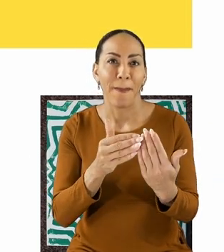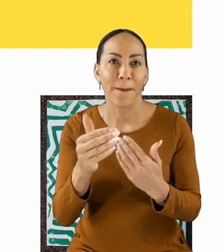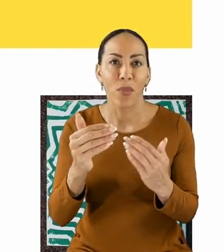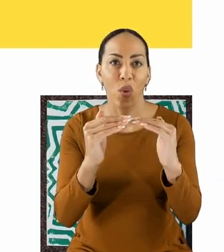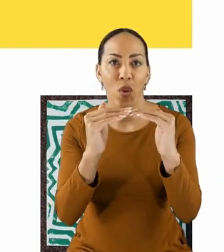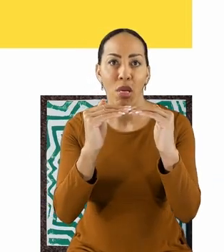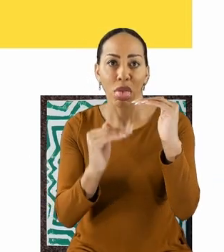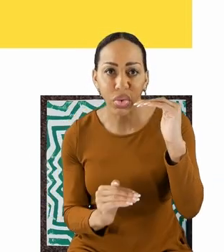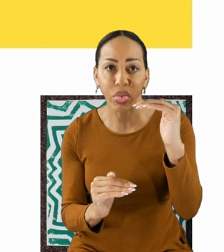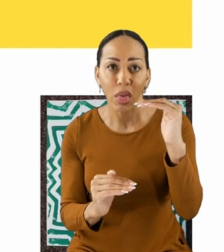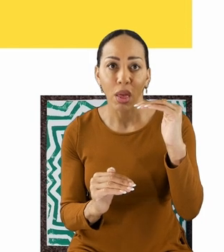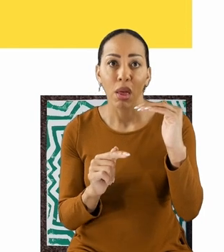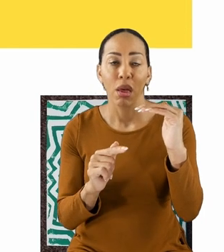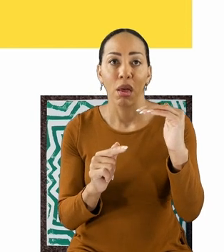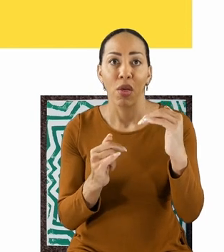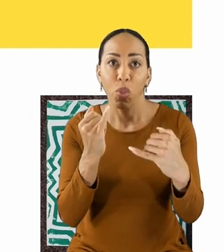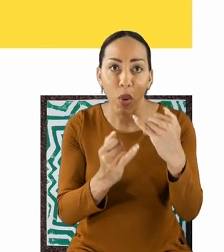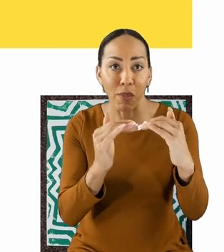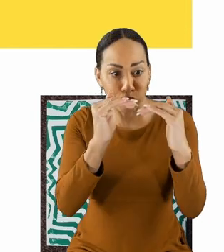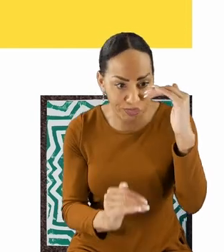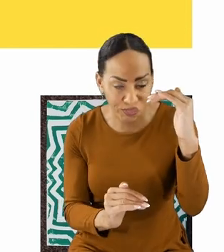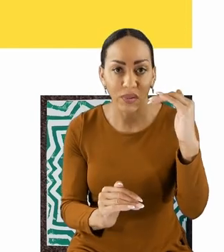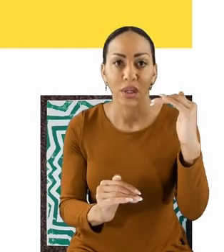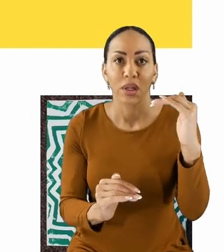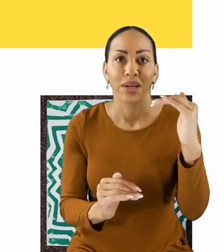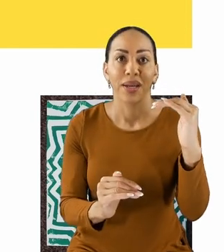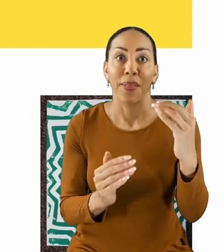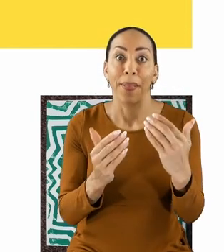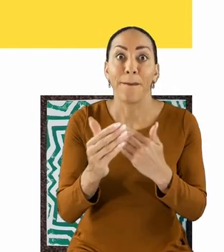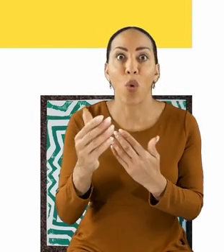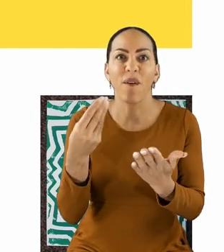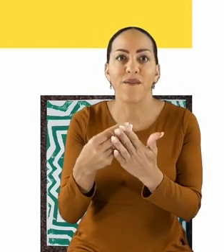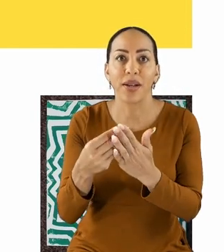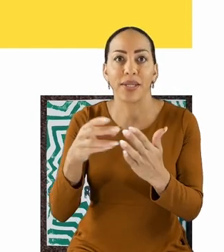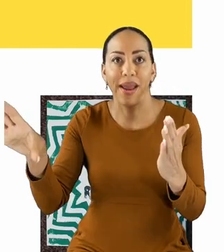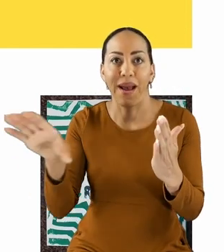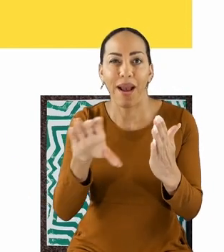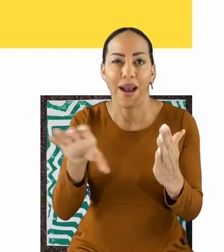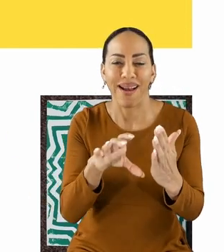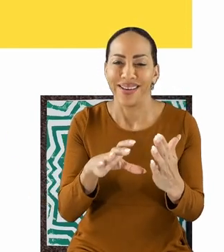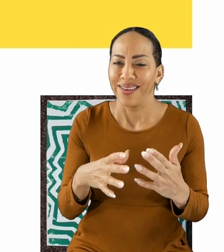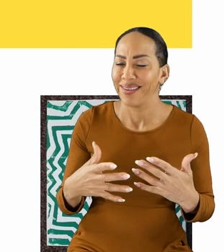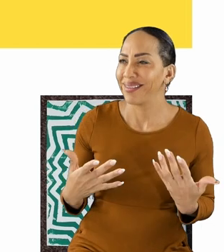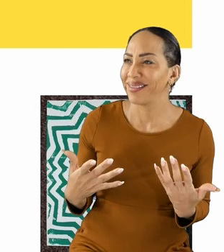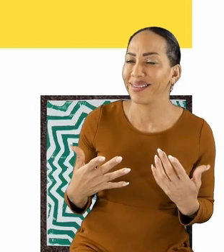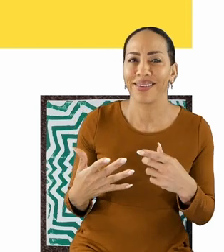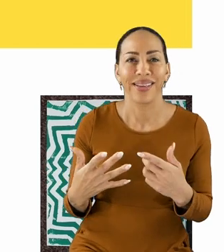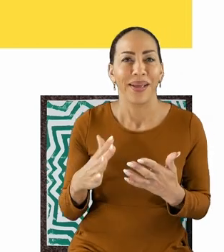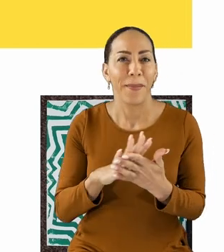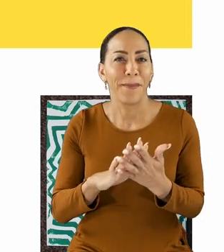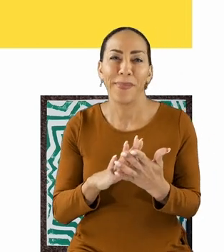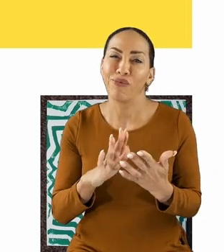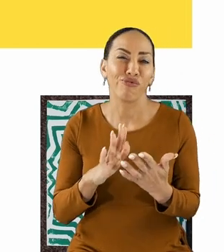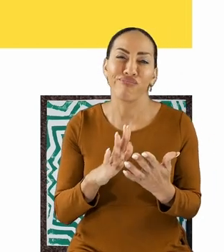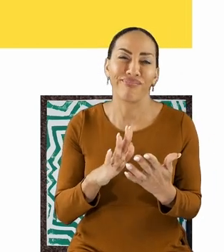the more deficit you are, the more funding you attract, and the more likely you are to be pushed somewhere else, when in fact we